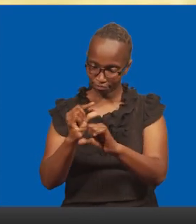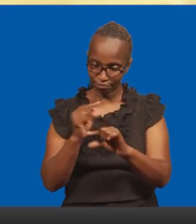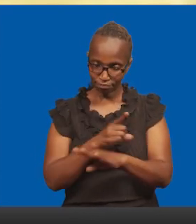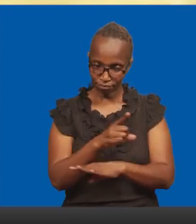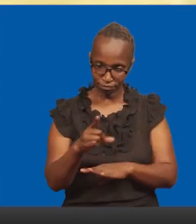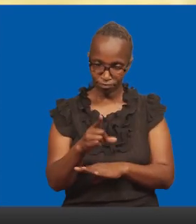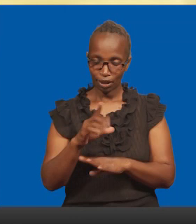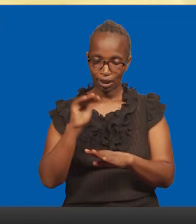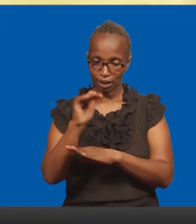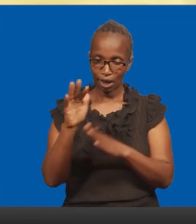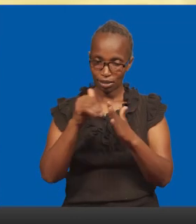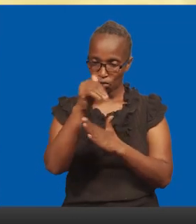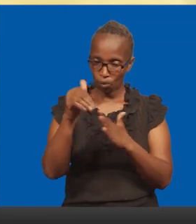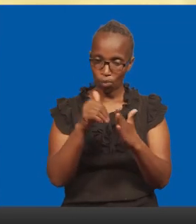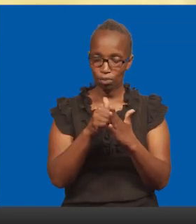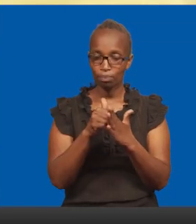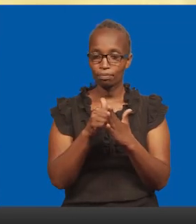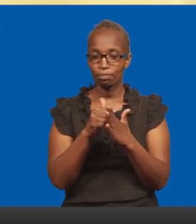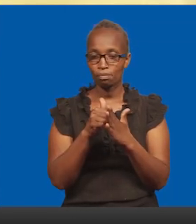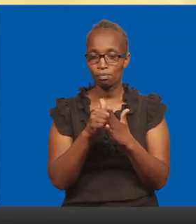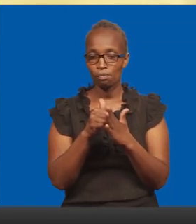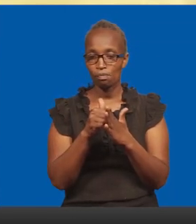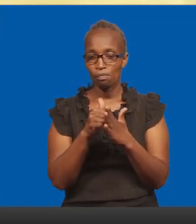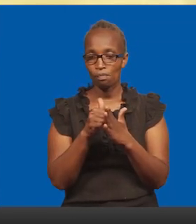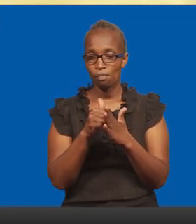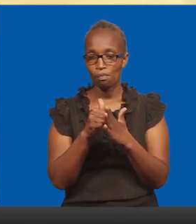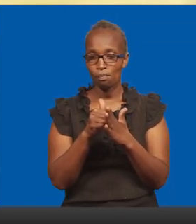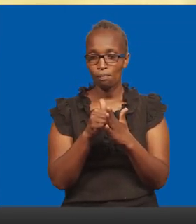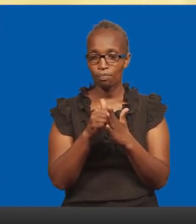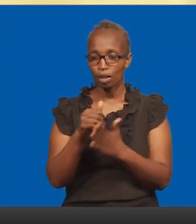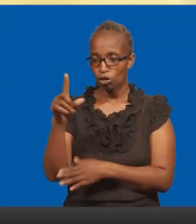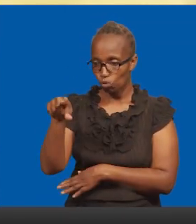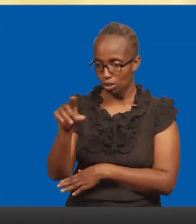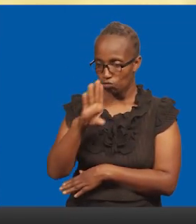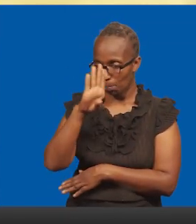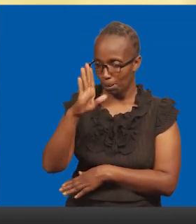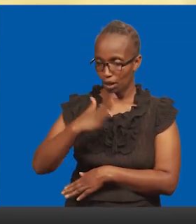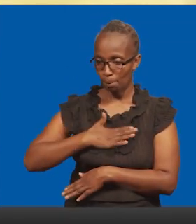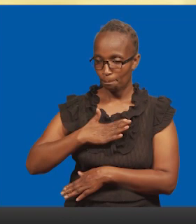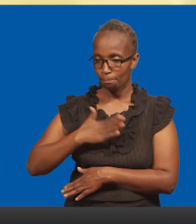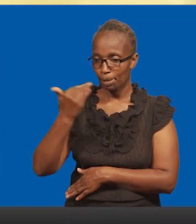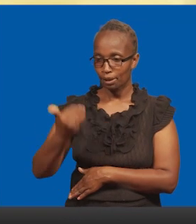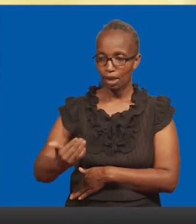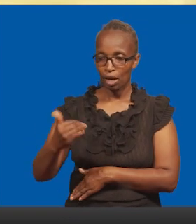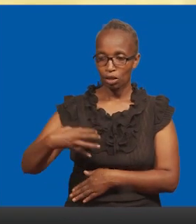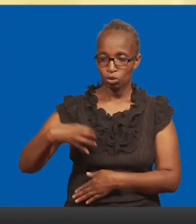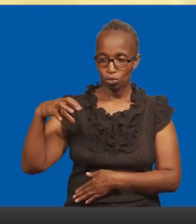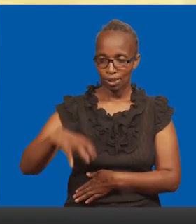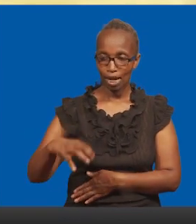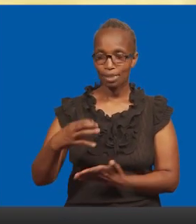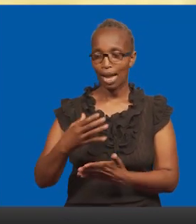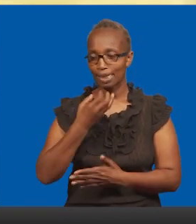I want to guide you, I want to ask you, and by extension, implore upon you, being